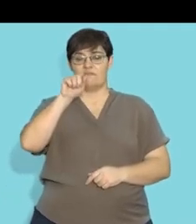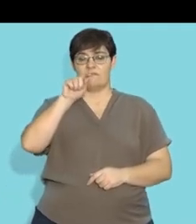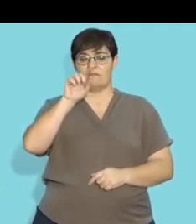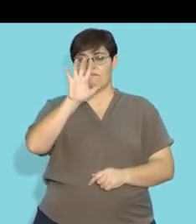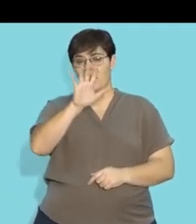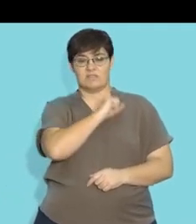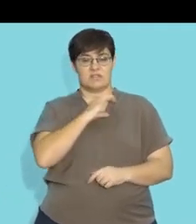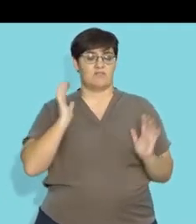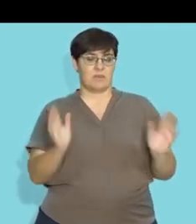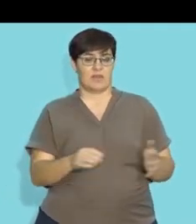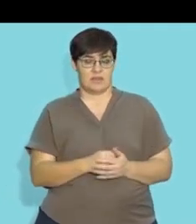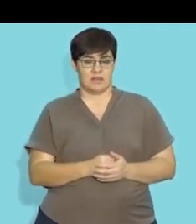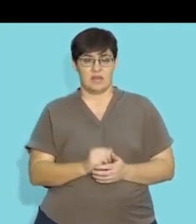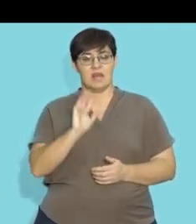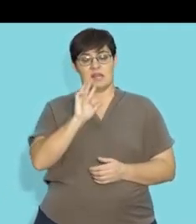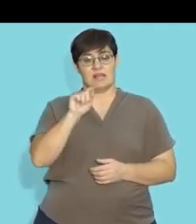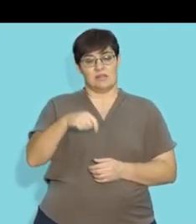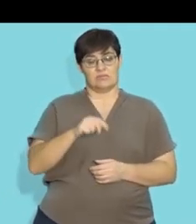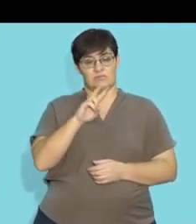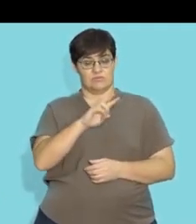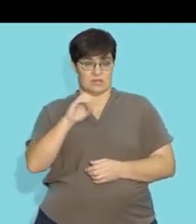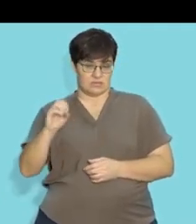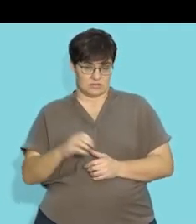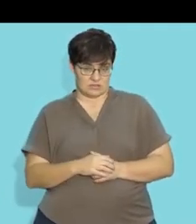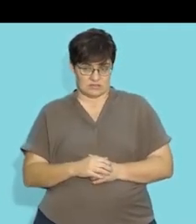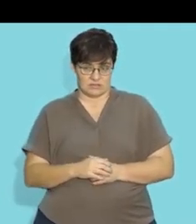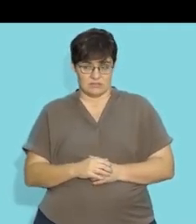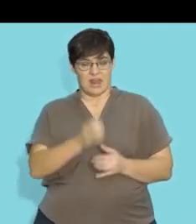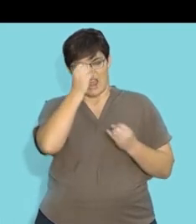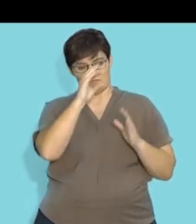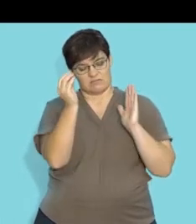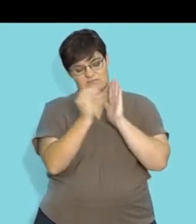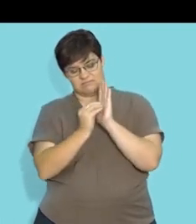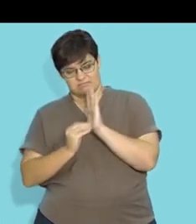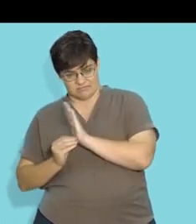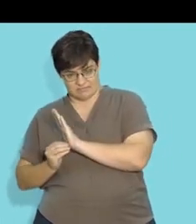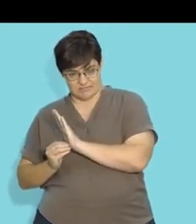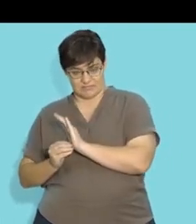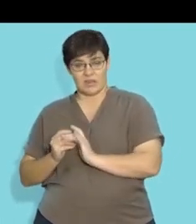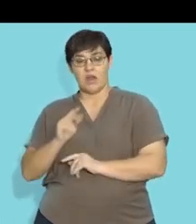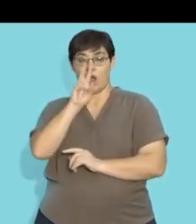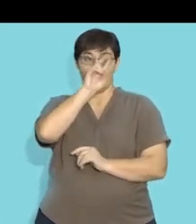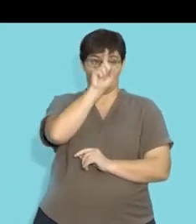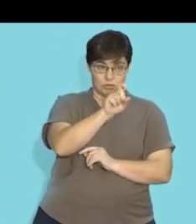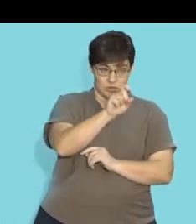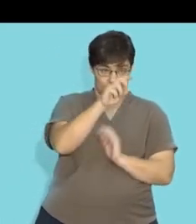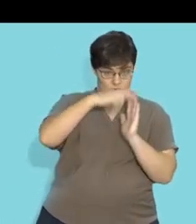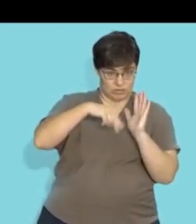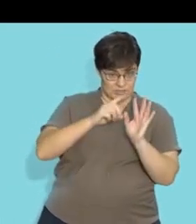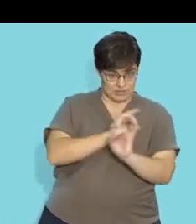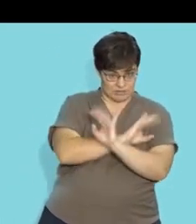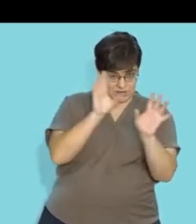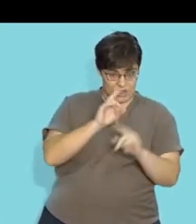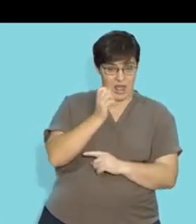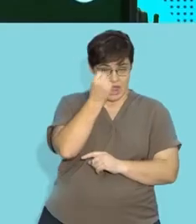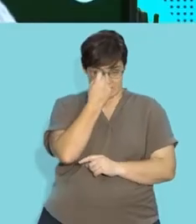sales, 9,200. So that's the data. We read the question, we understand the question that it's a